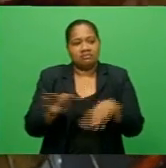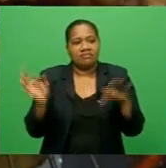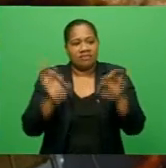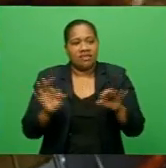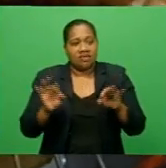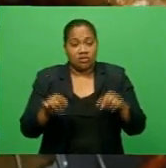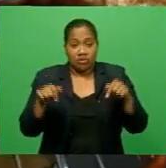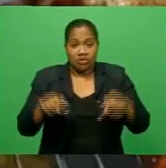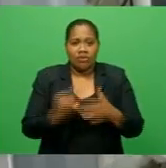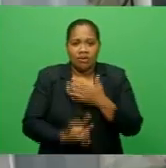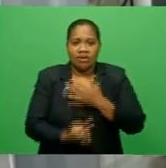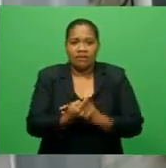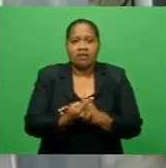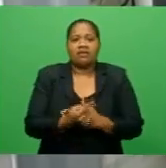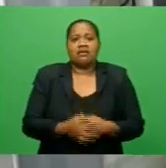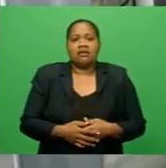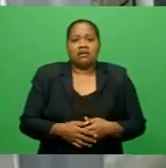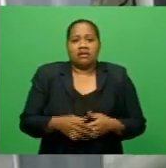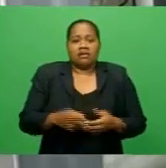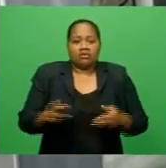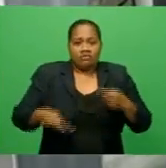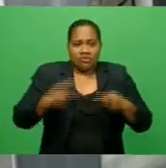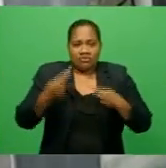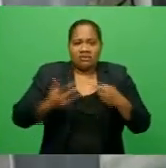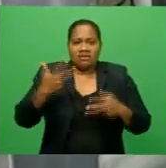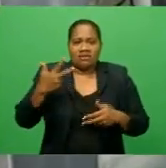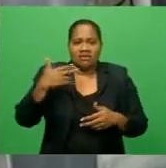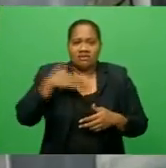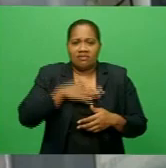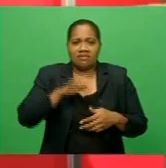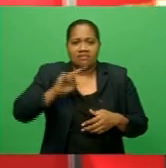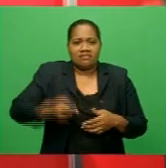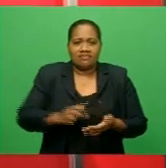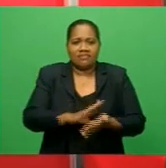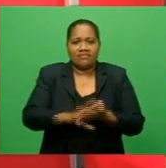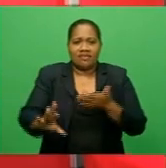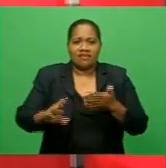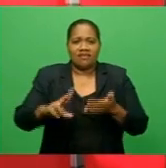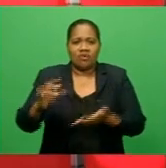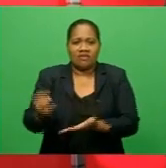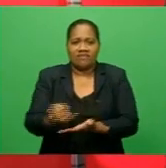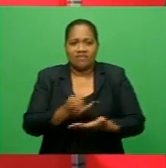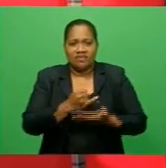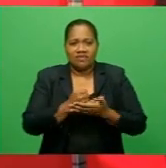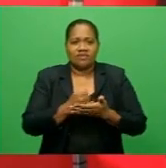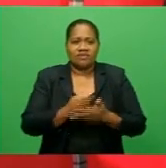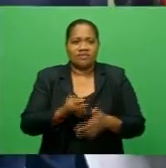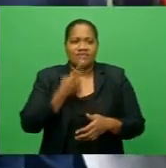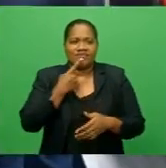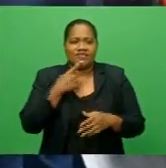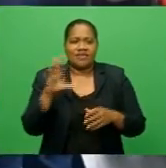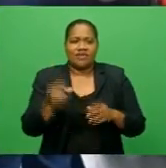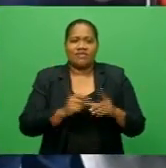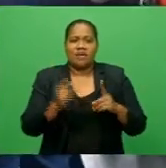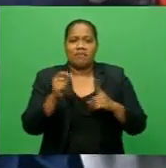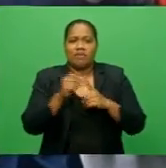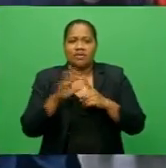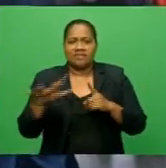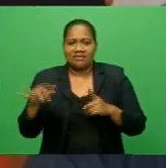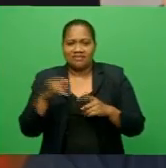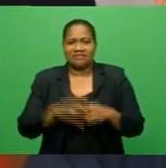is an $800,000 investment and aims to bring a taste of Portuguese cuisine to the local food